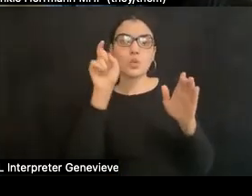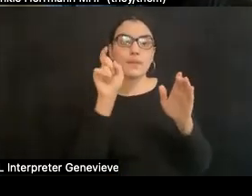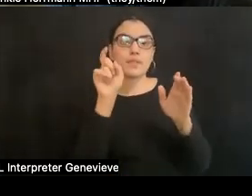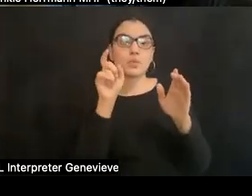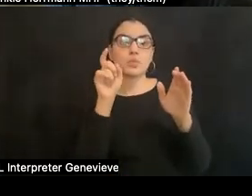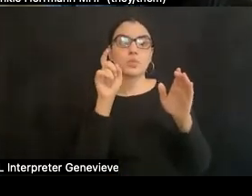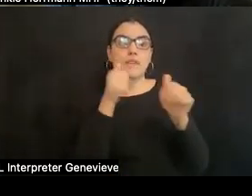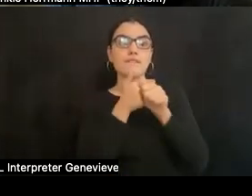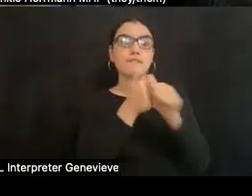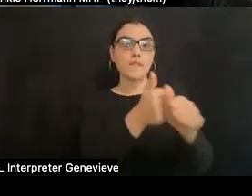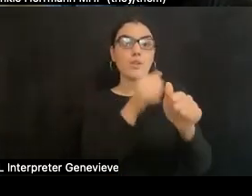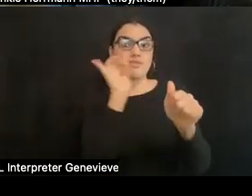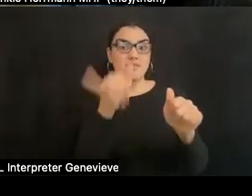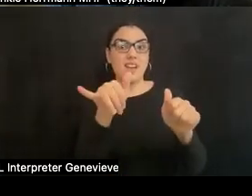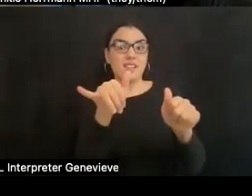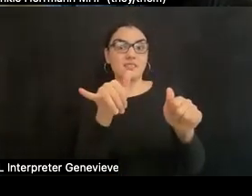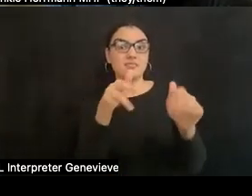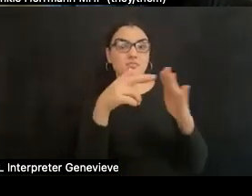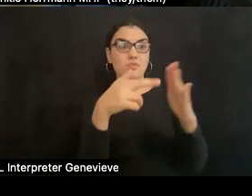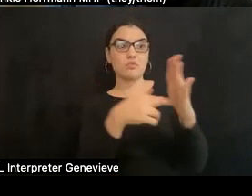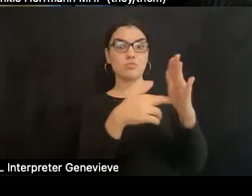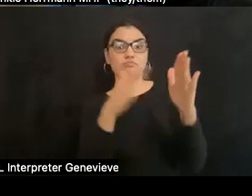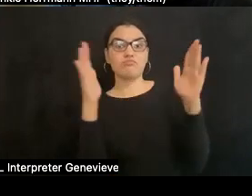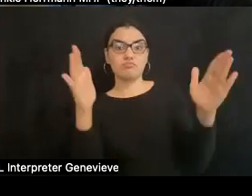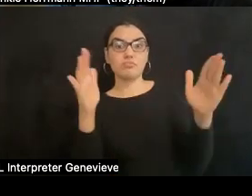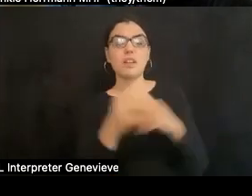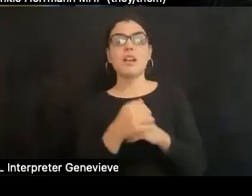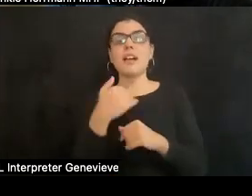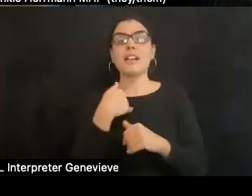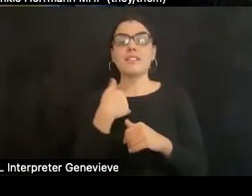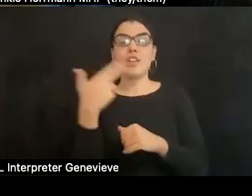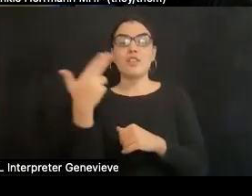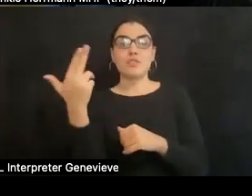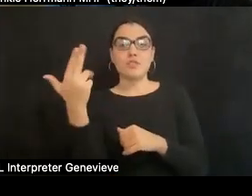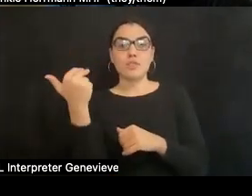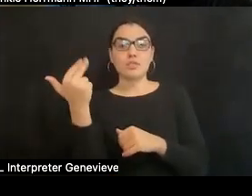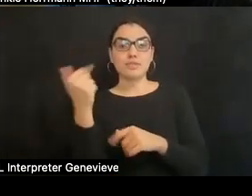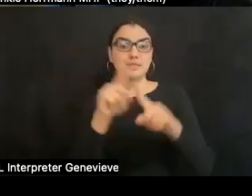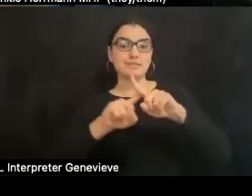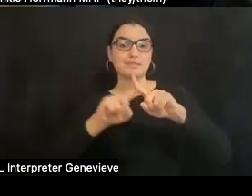exceed that formula. And there's 13 different like